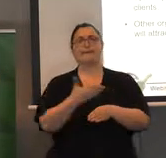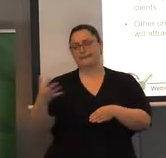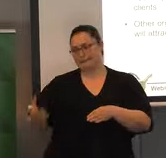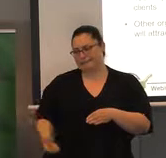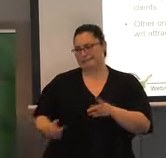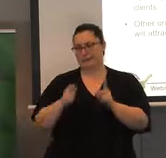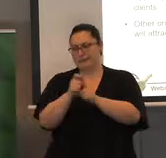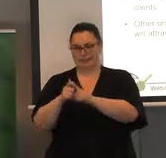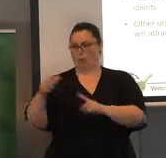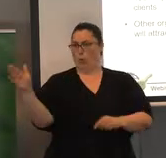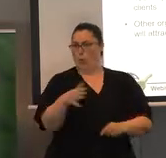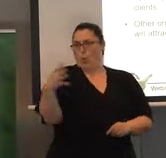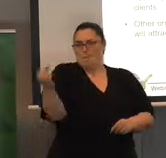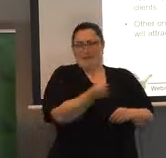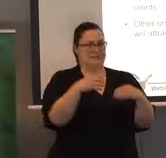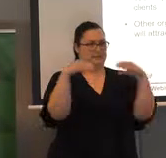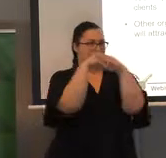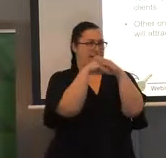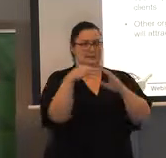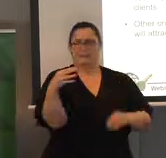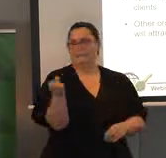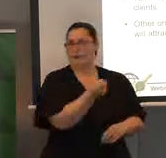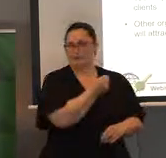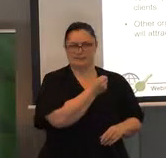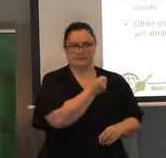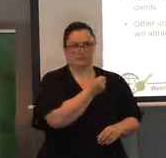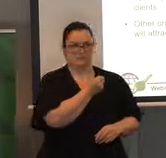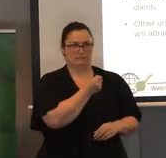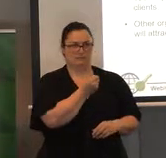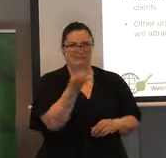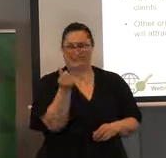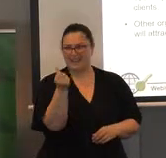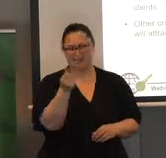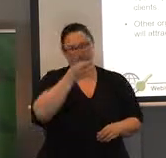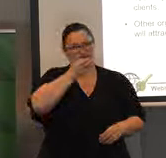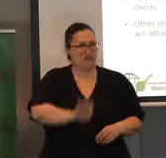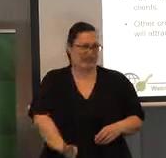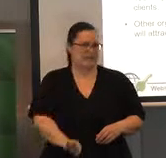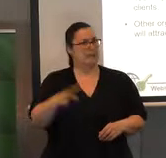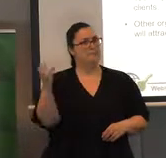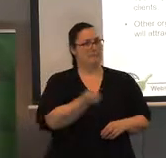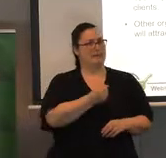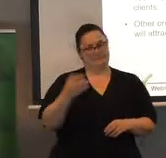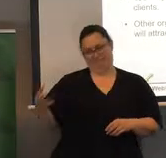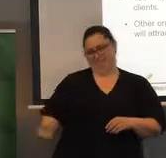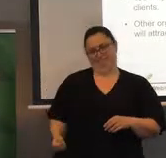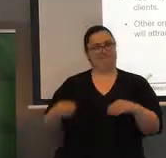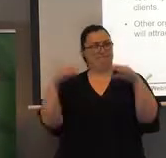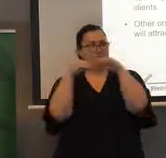else, needs to have a bank account now, don't they? Nobody gets a cash pay packet at the end of the week. So people with